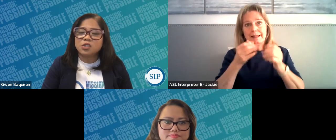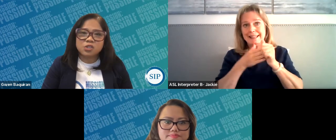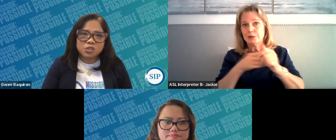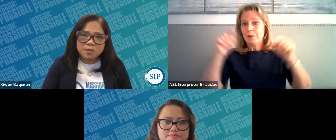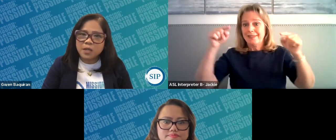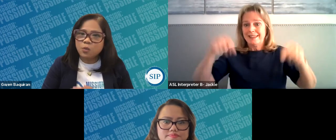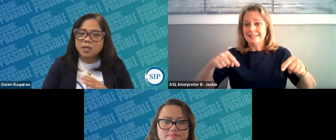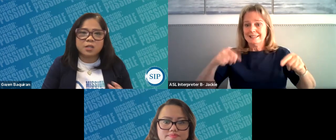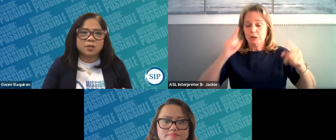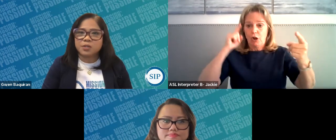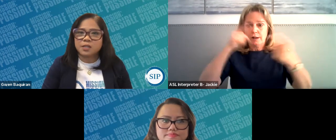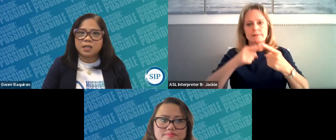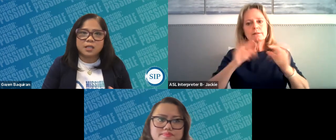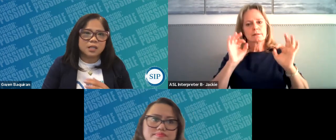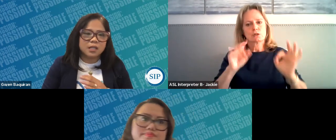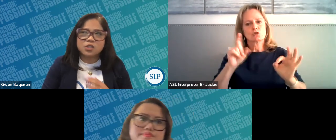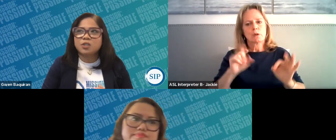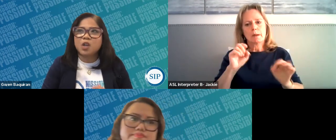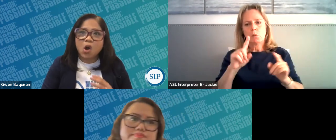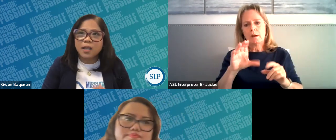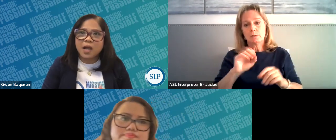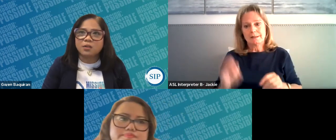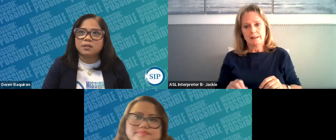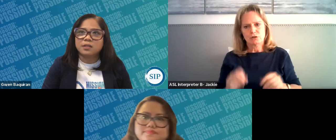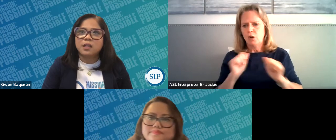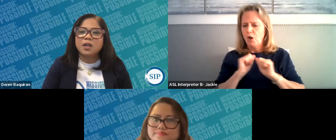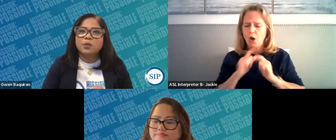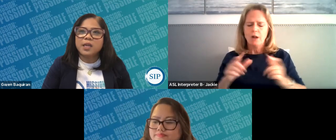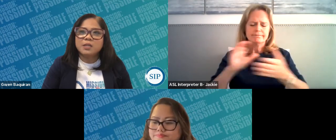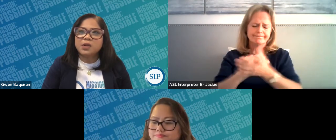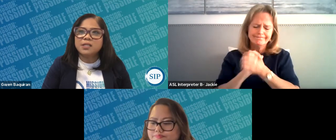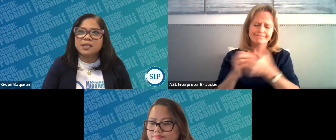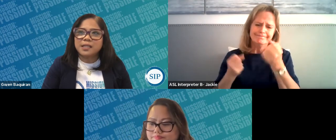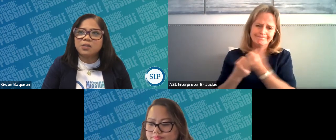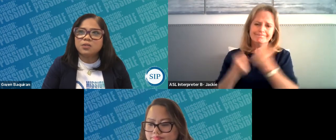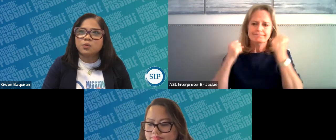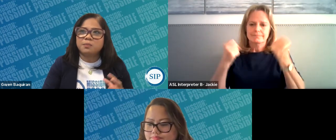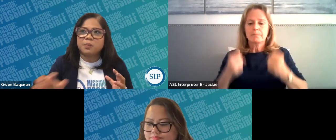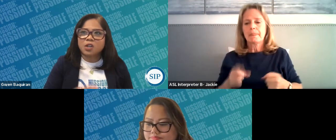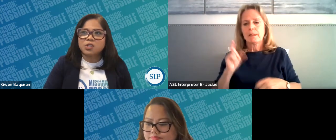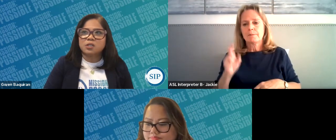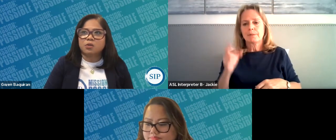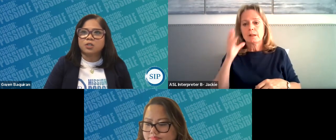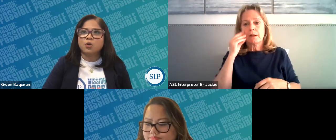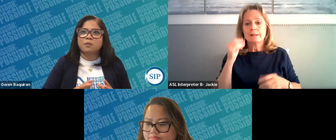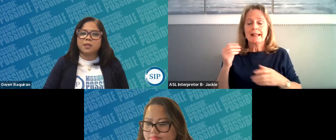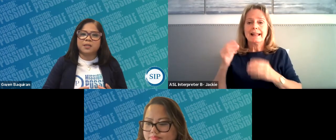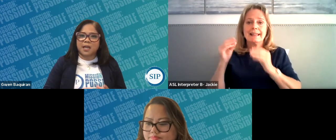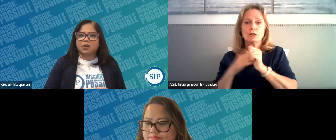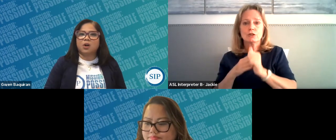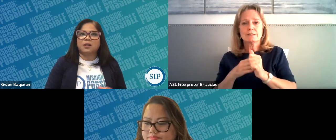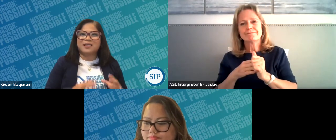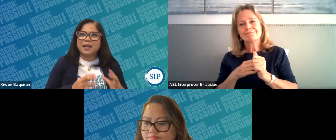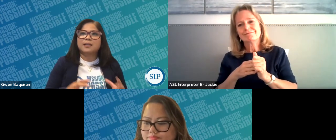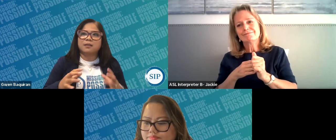cause should be 100%. It should be all out. We experienced that leaders with partial or no commitment